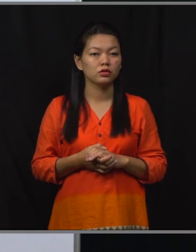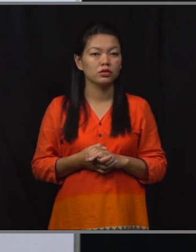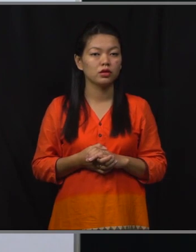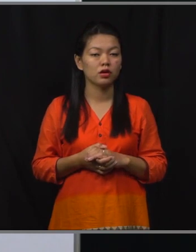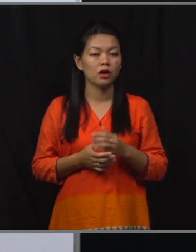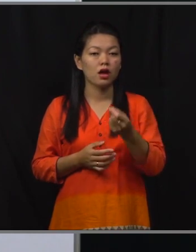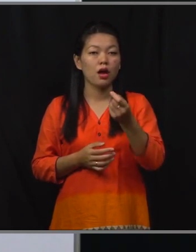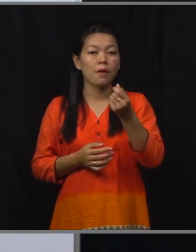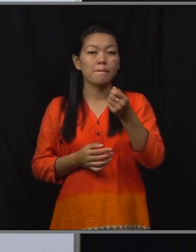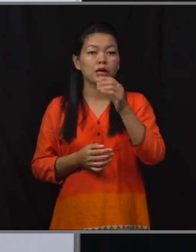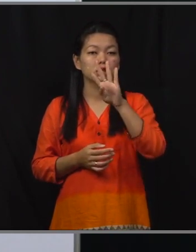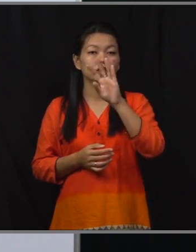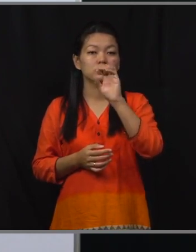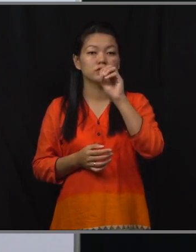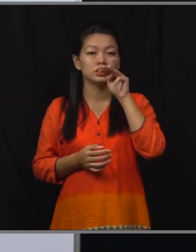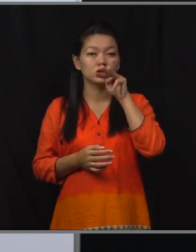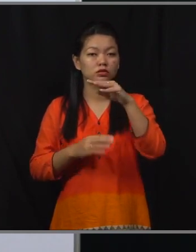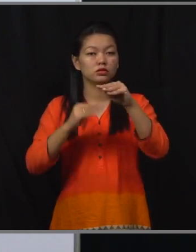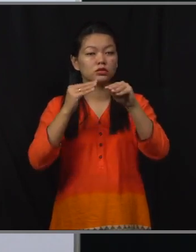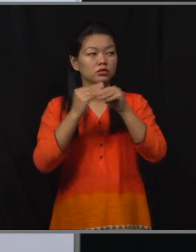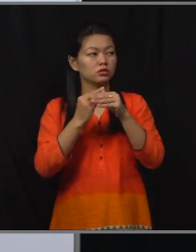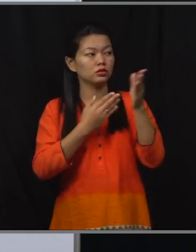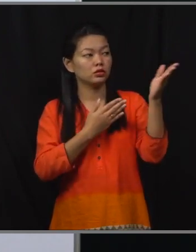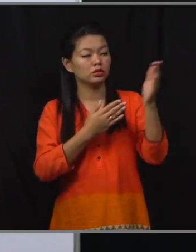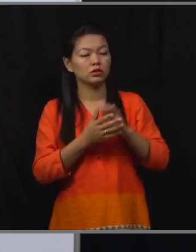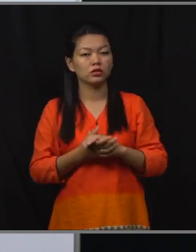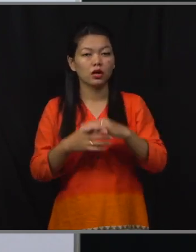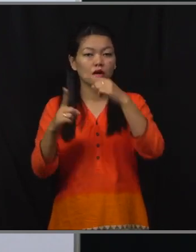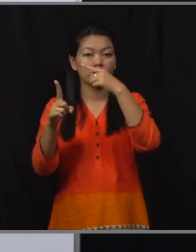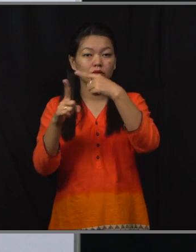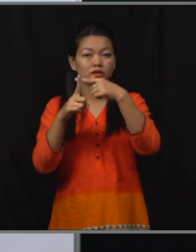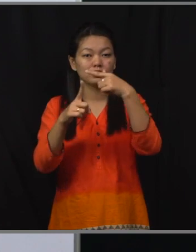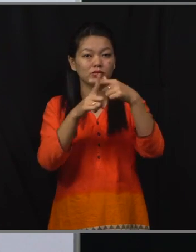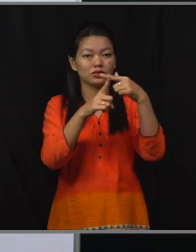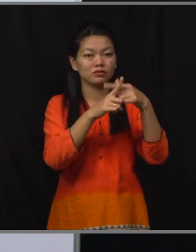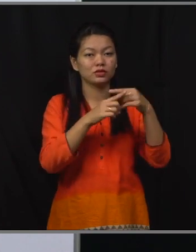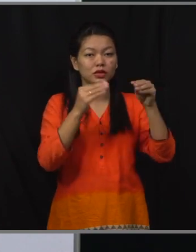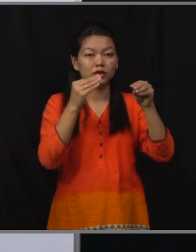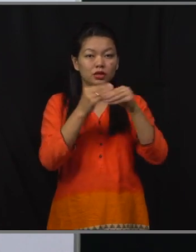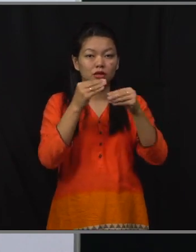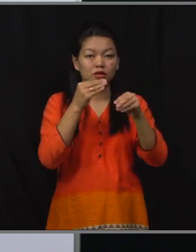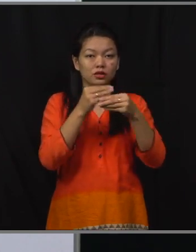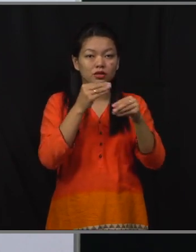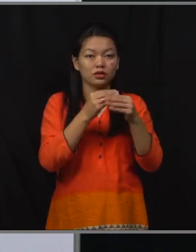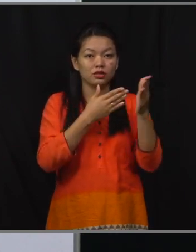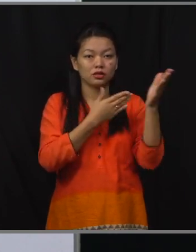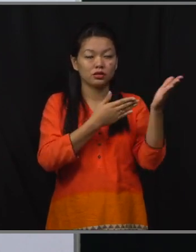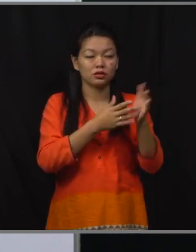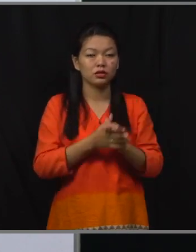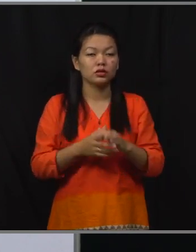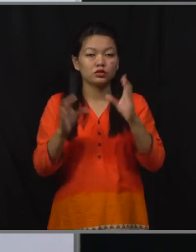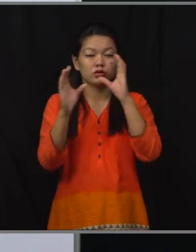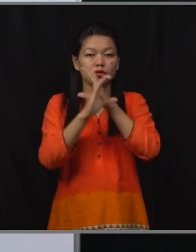worth 40,000 is included here and treated as a sports equipments.